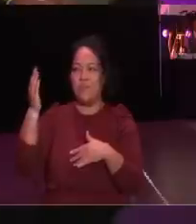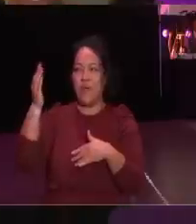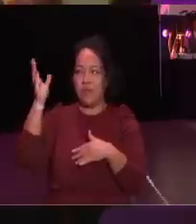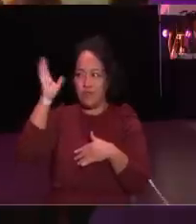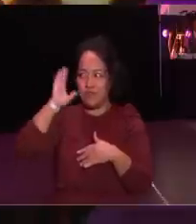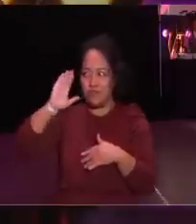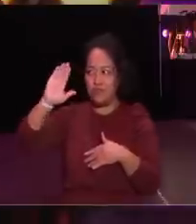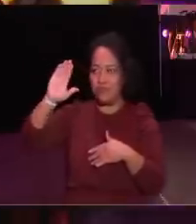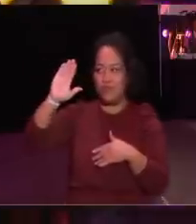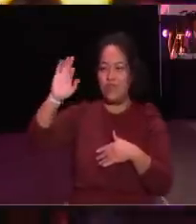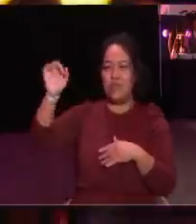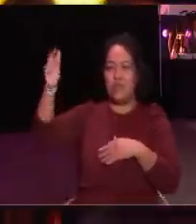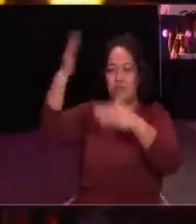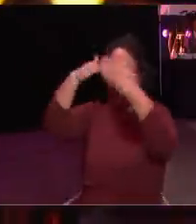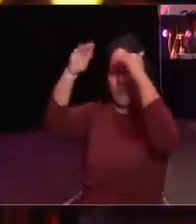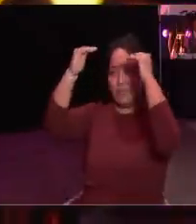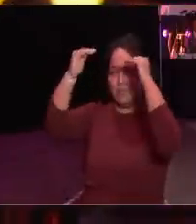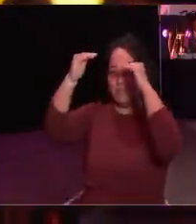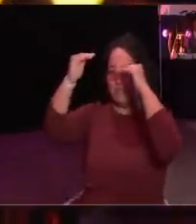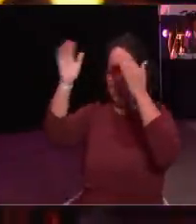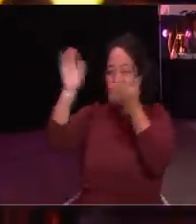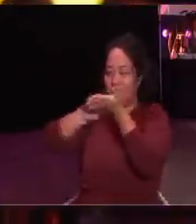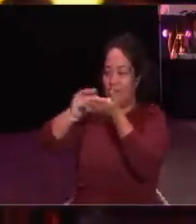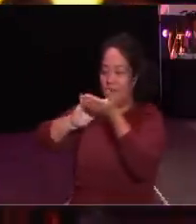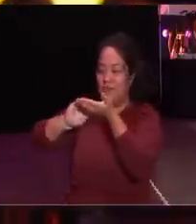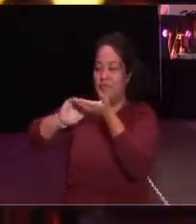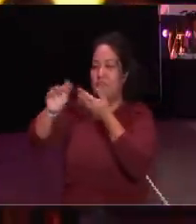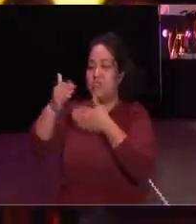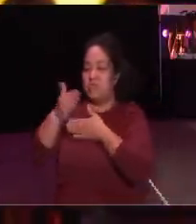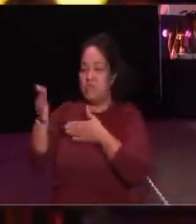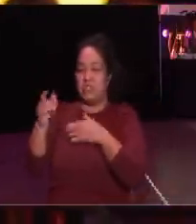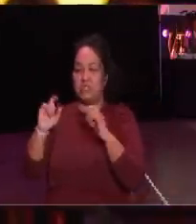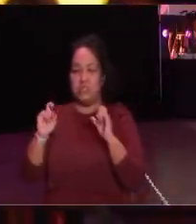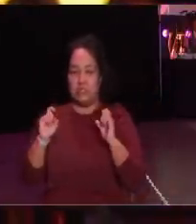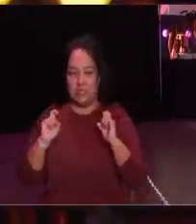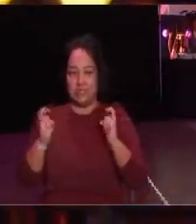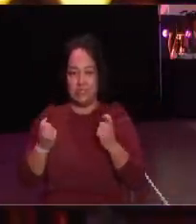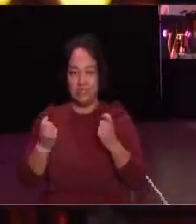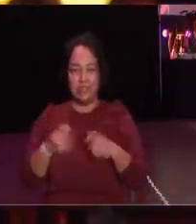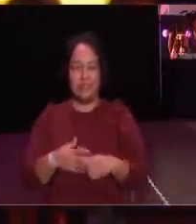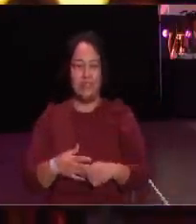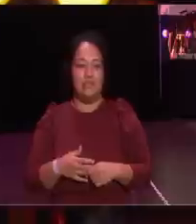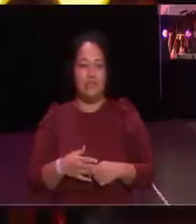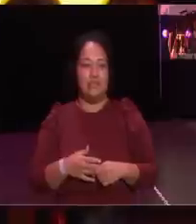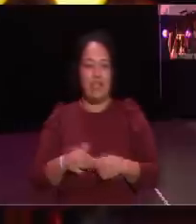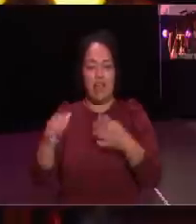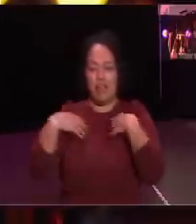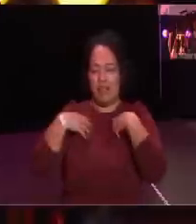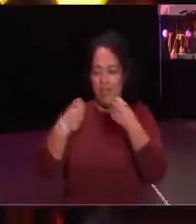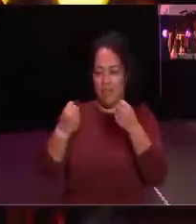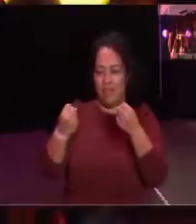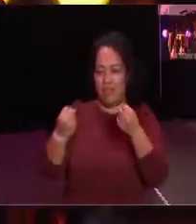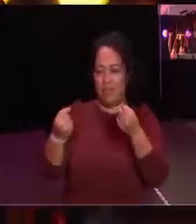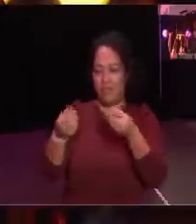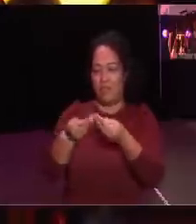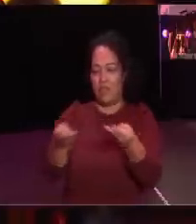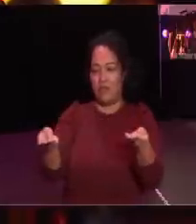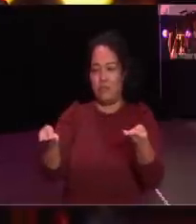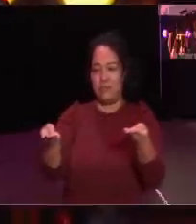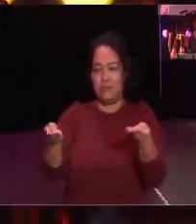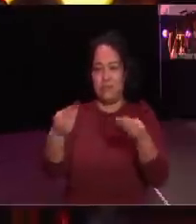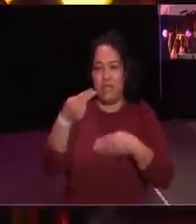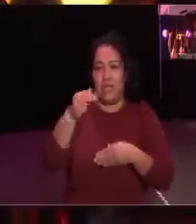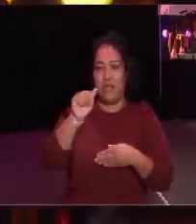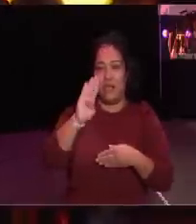Y perdonaré sus pecados. And will forgive their sin. Y sanaré su tierra. And will heal their land.